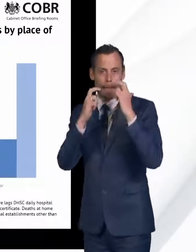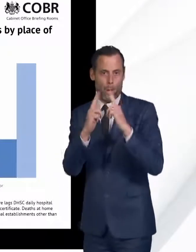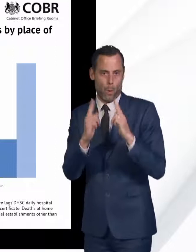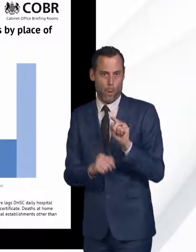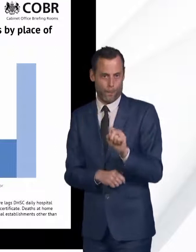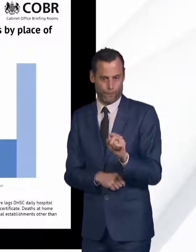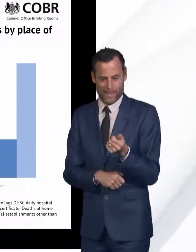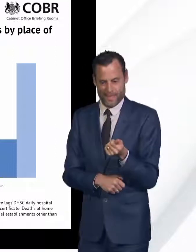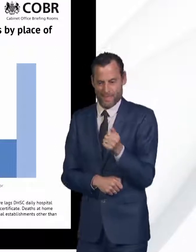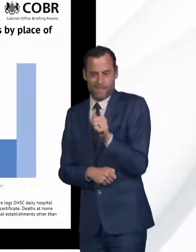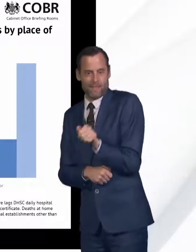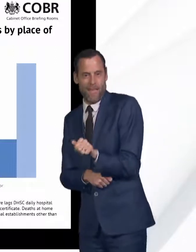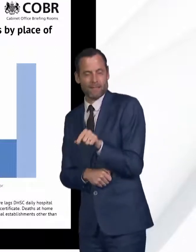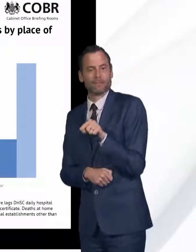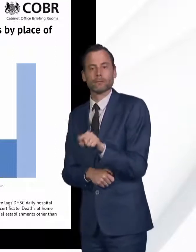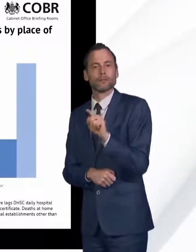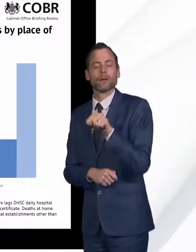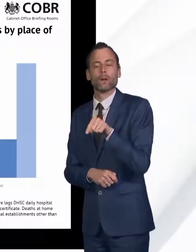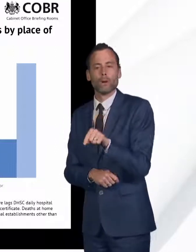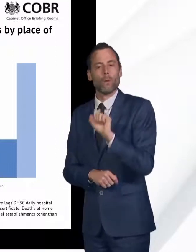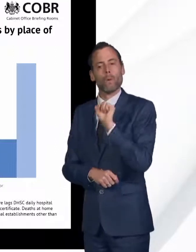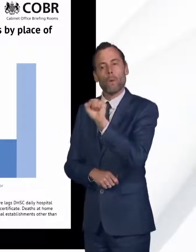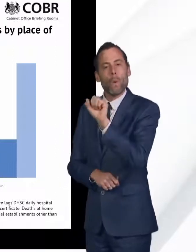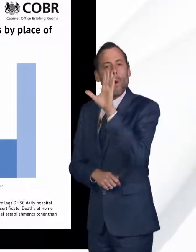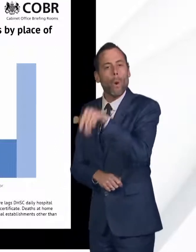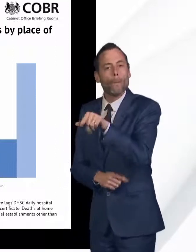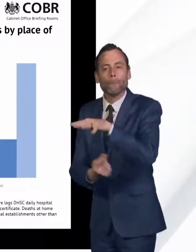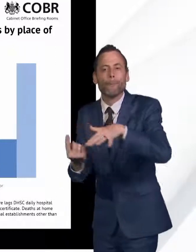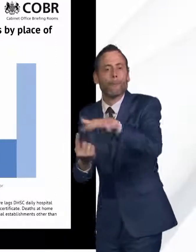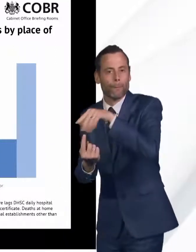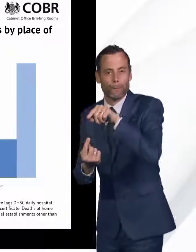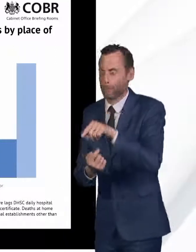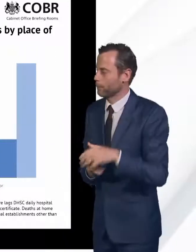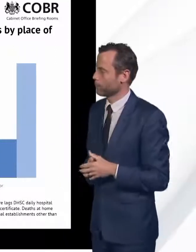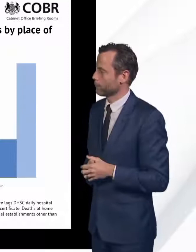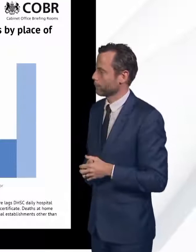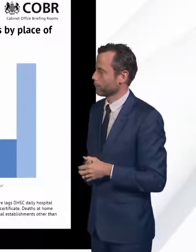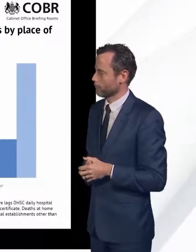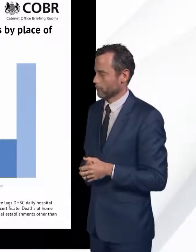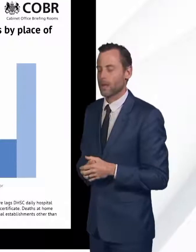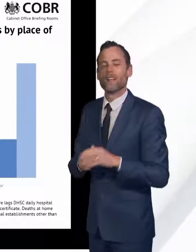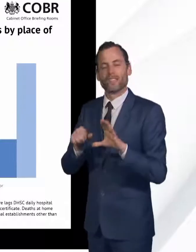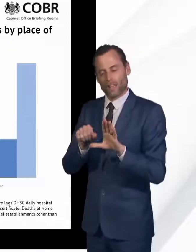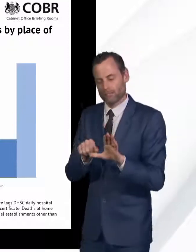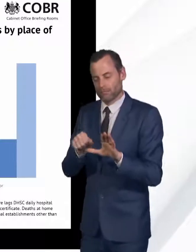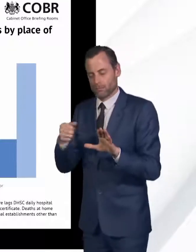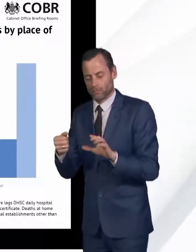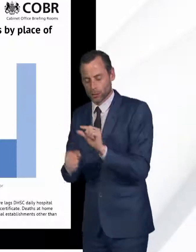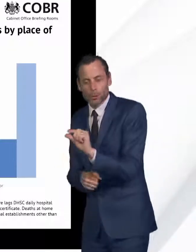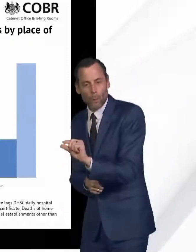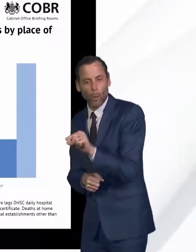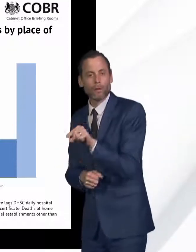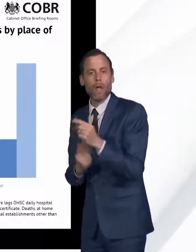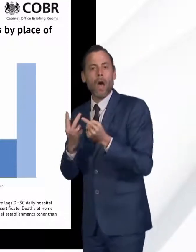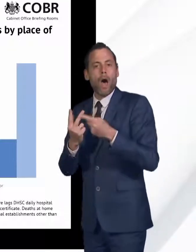Just below that is people who died with COVID in their own home. And then the smallest bar is other locations.